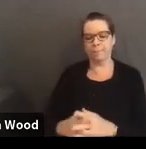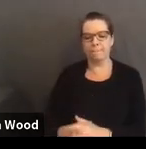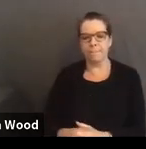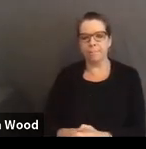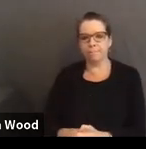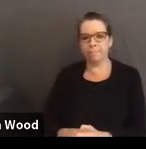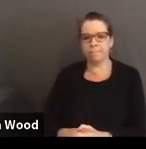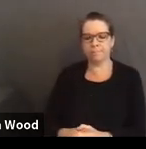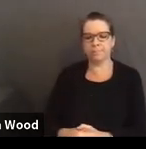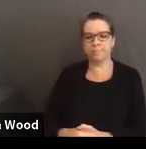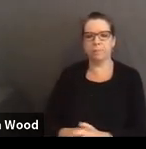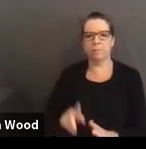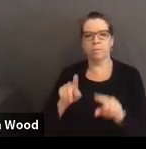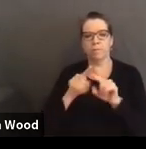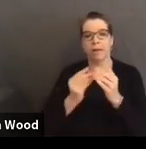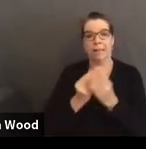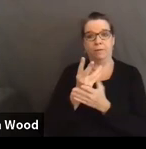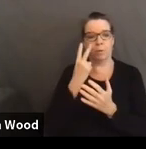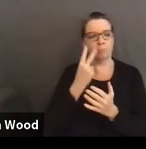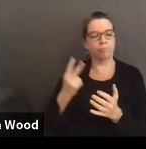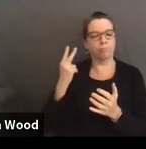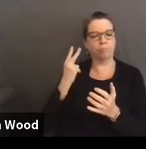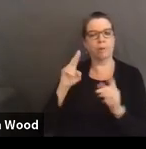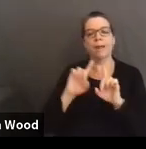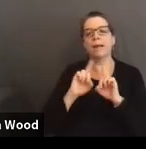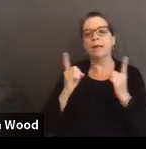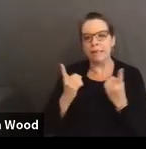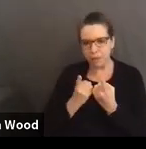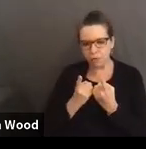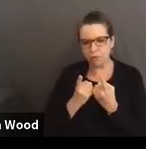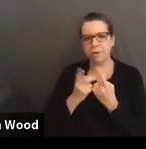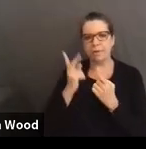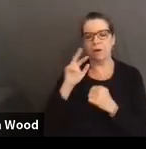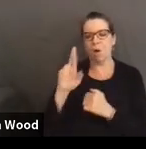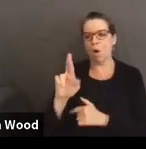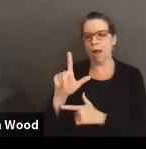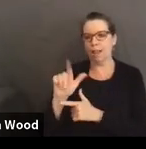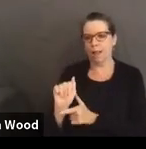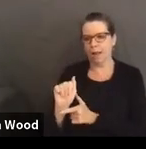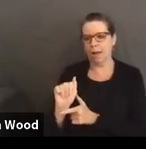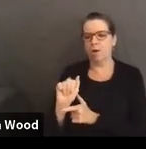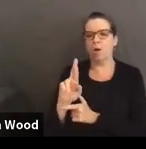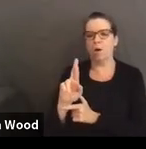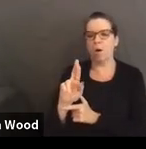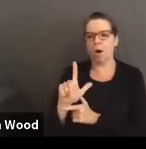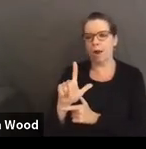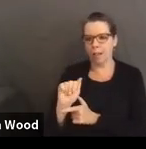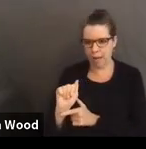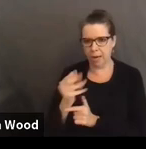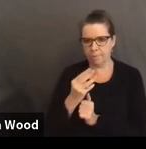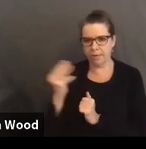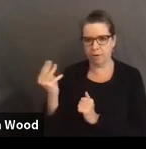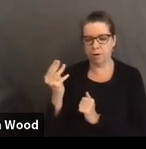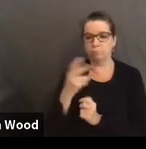that reflection on the spring, the district found that its RLA materials, its reading language arts materials,